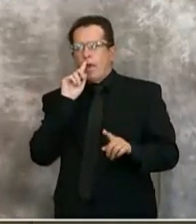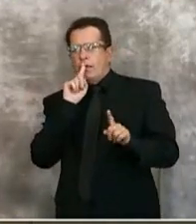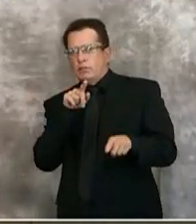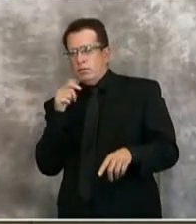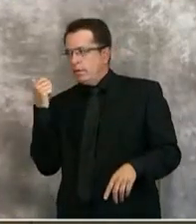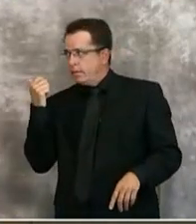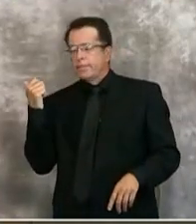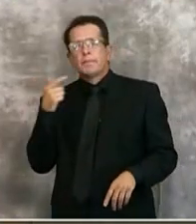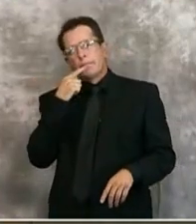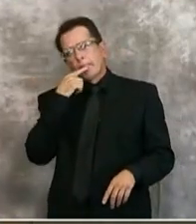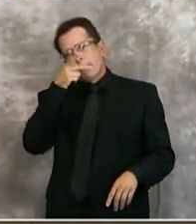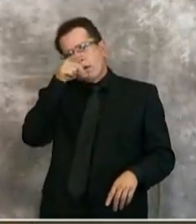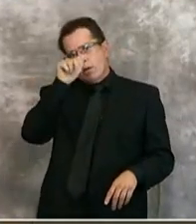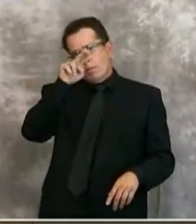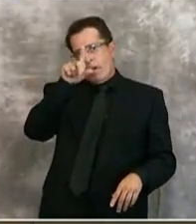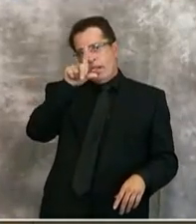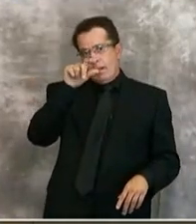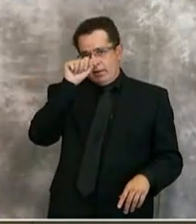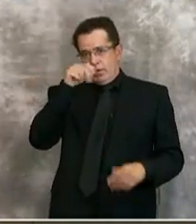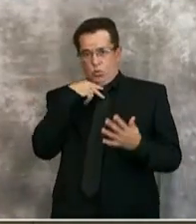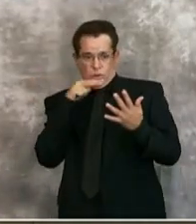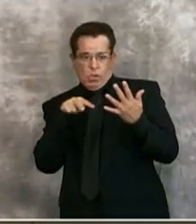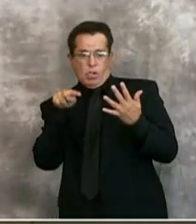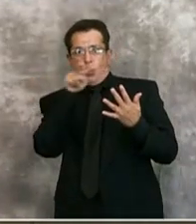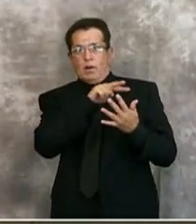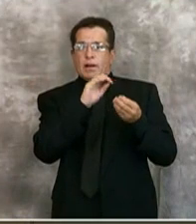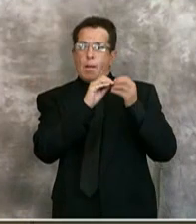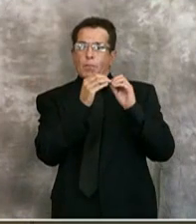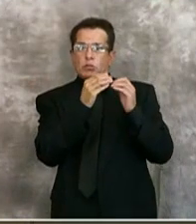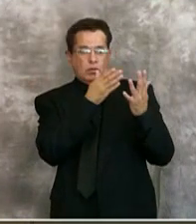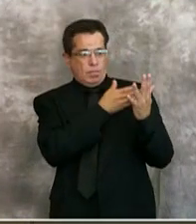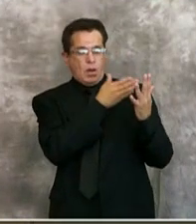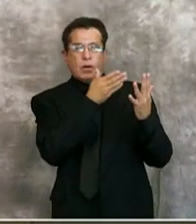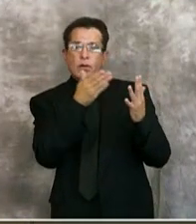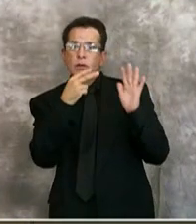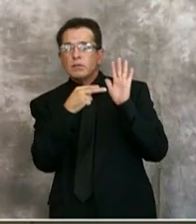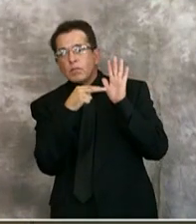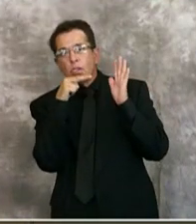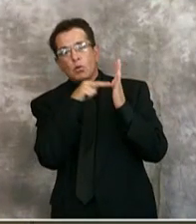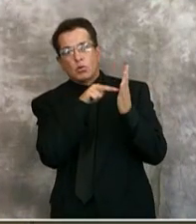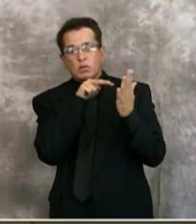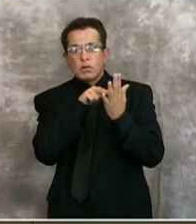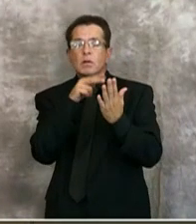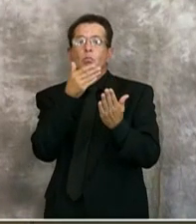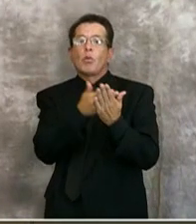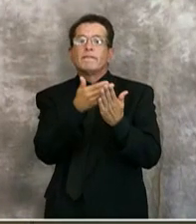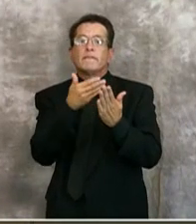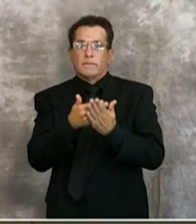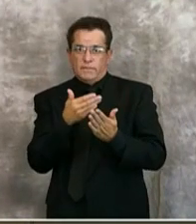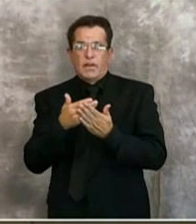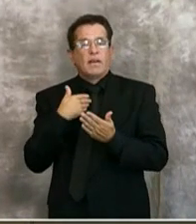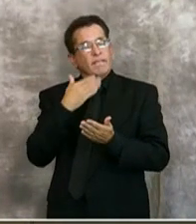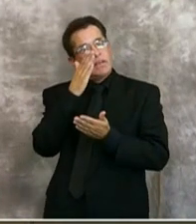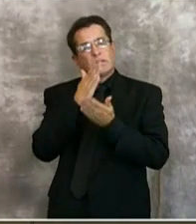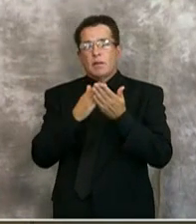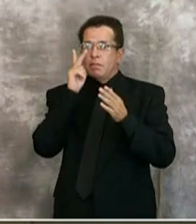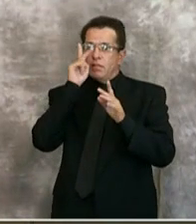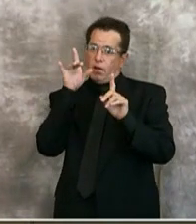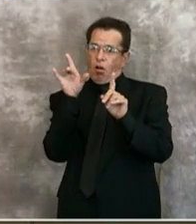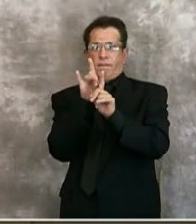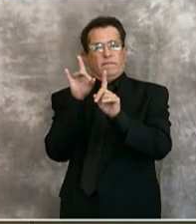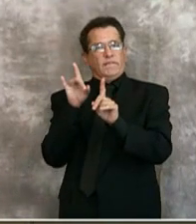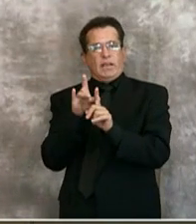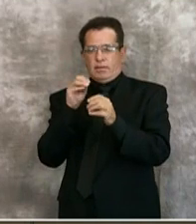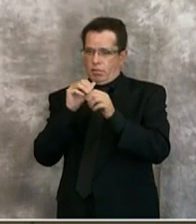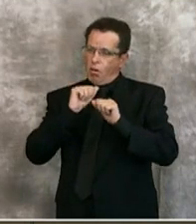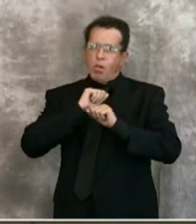Paul, looking at the data across the board, there are individuals that have developed COVID across all of the sectors